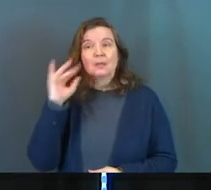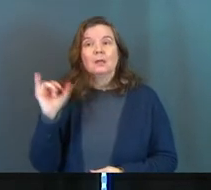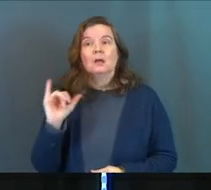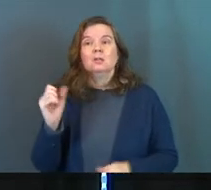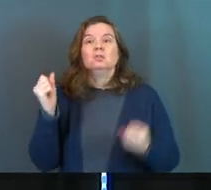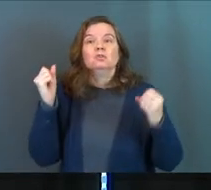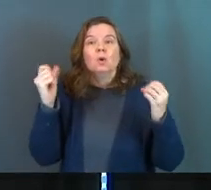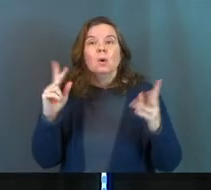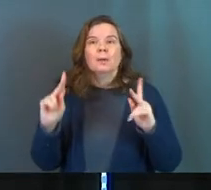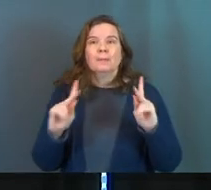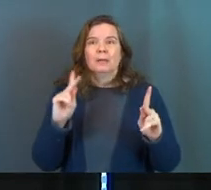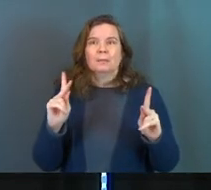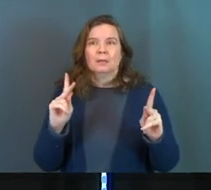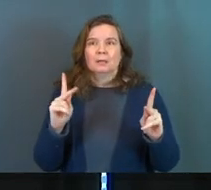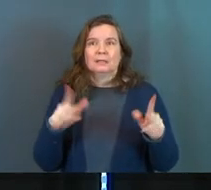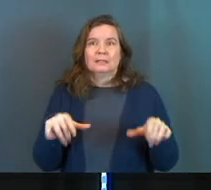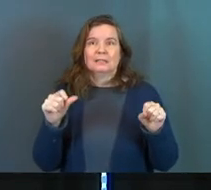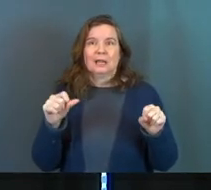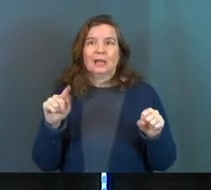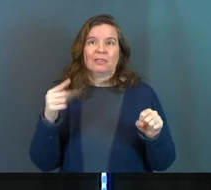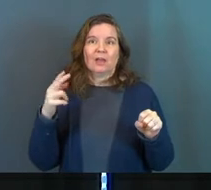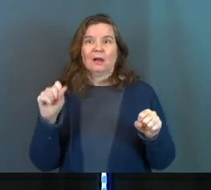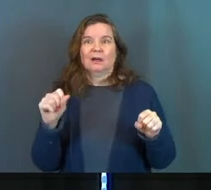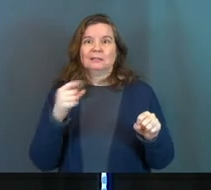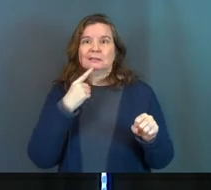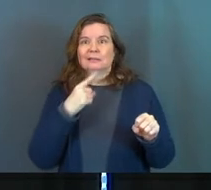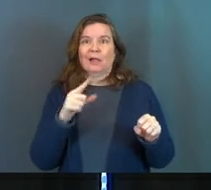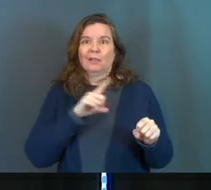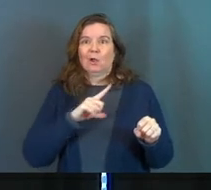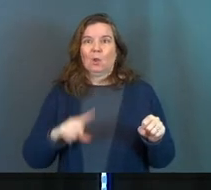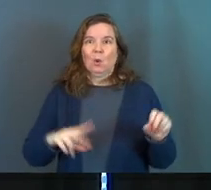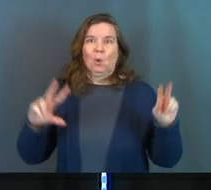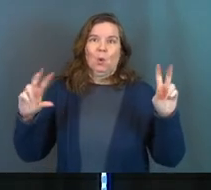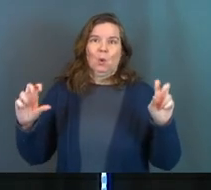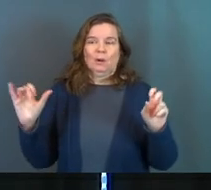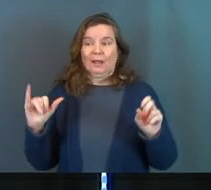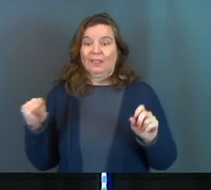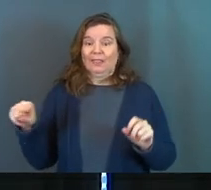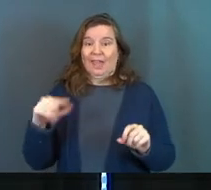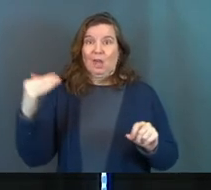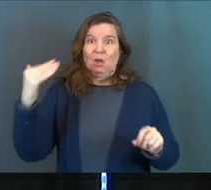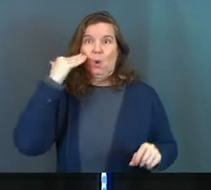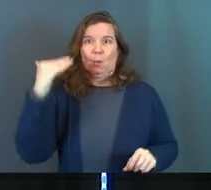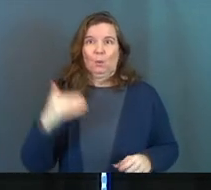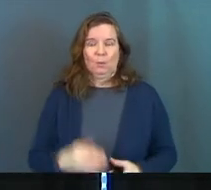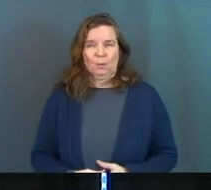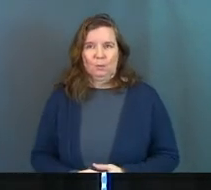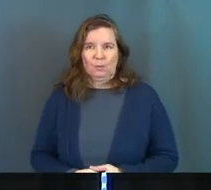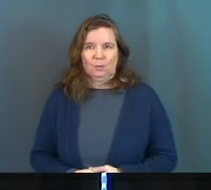Right? Like, so many people take the thus says the Lord as if, like, they know.